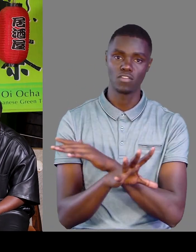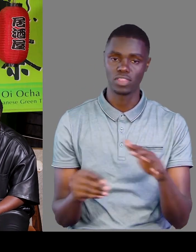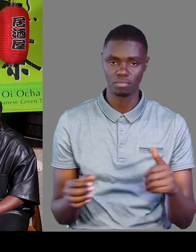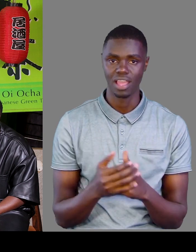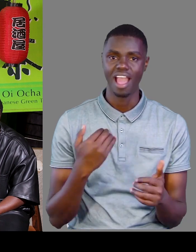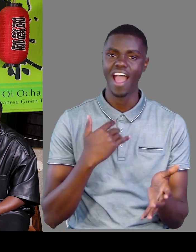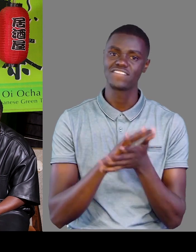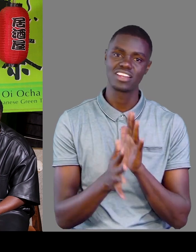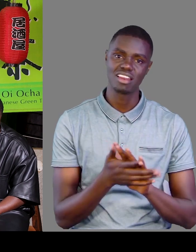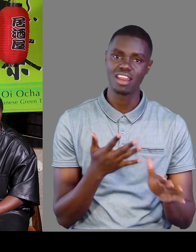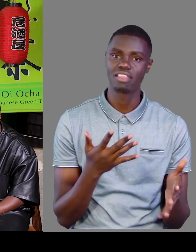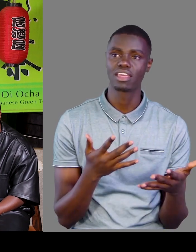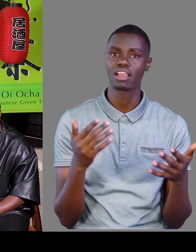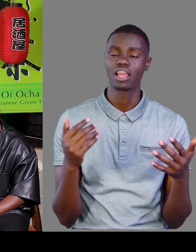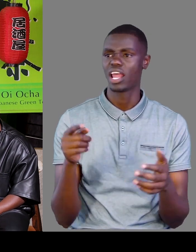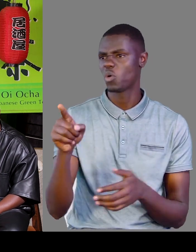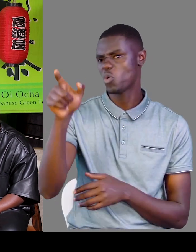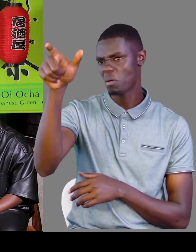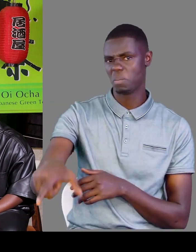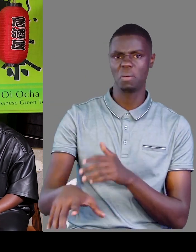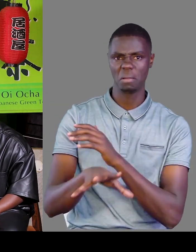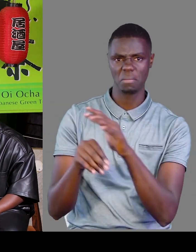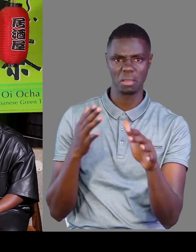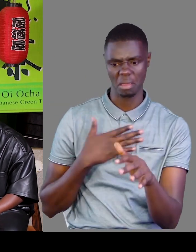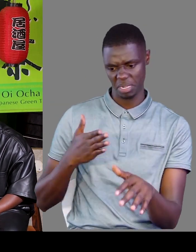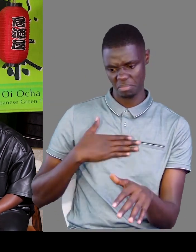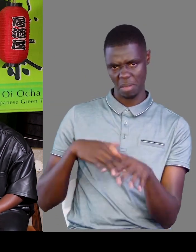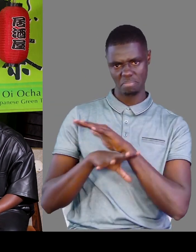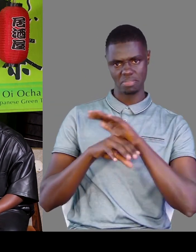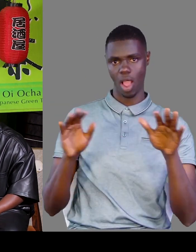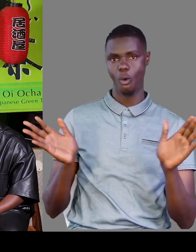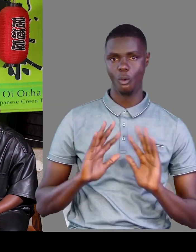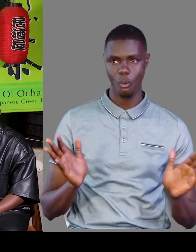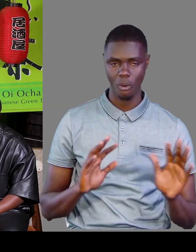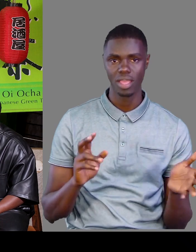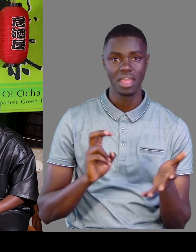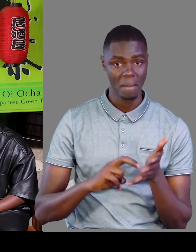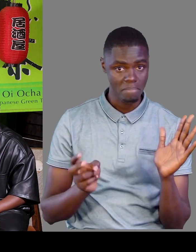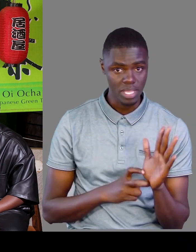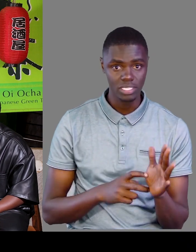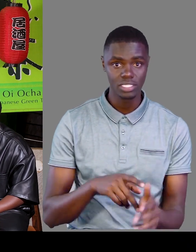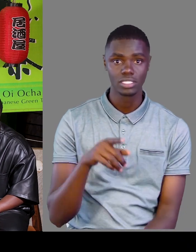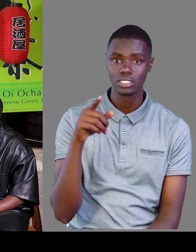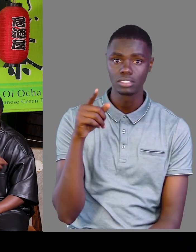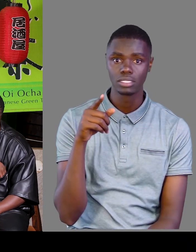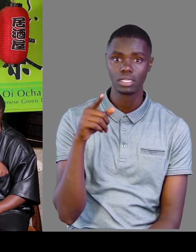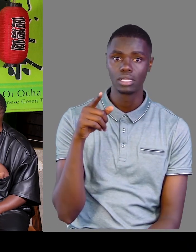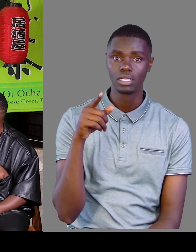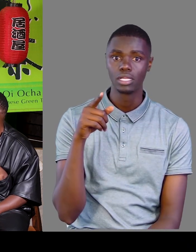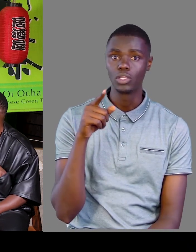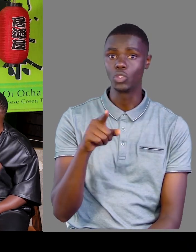There is nothing like huyo ni beste yangu waga dingo lakini mimi si dingo. Basi nakawe basi wende